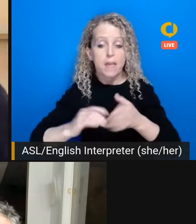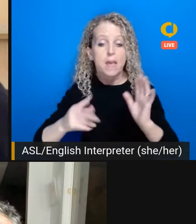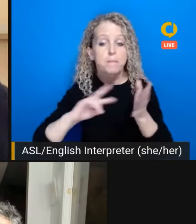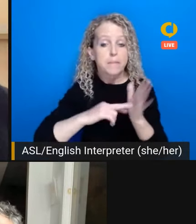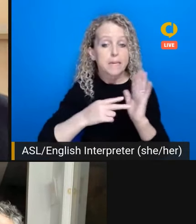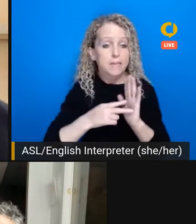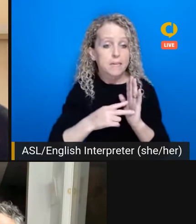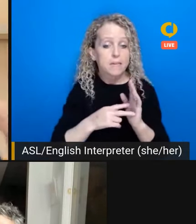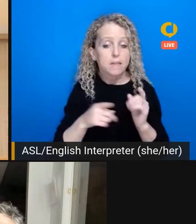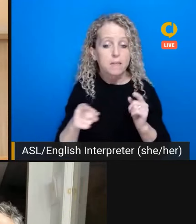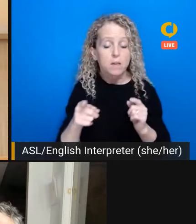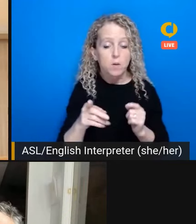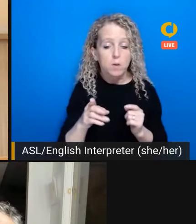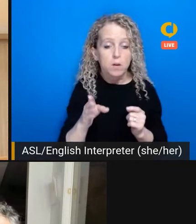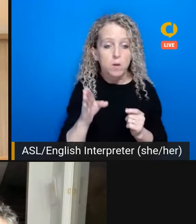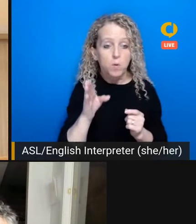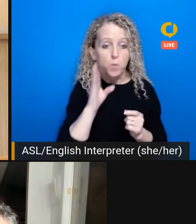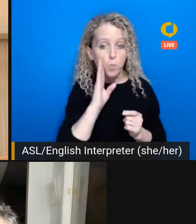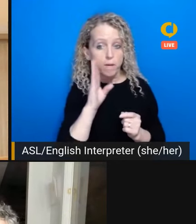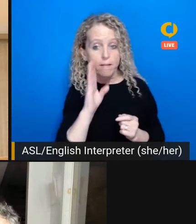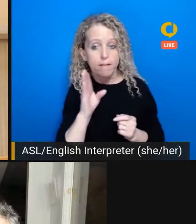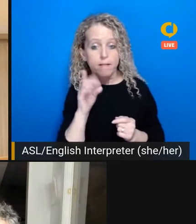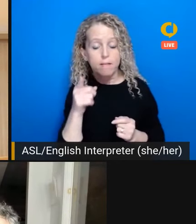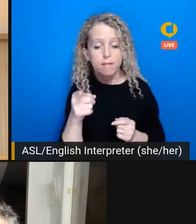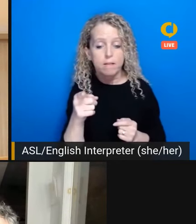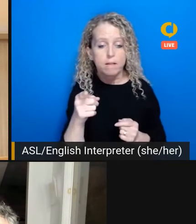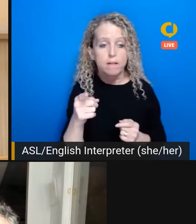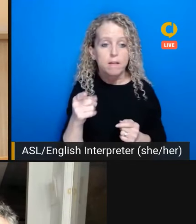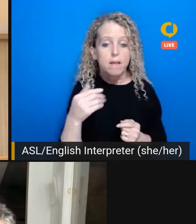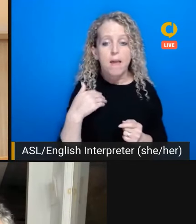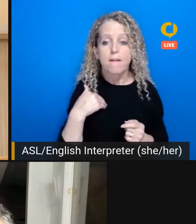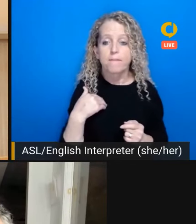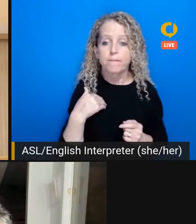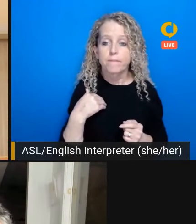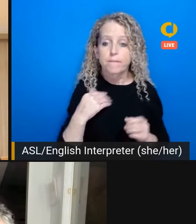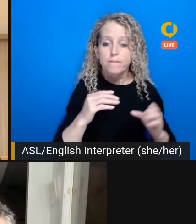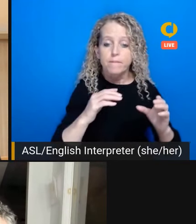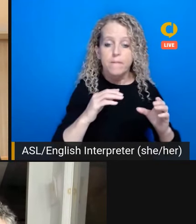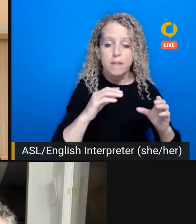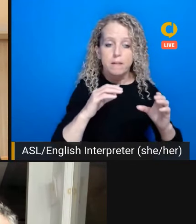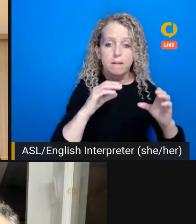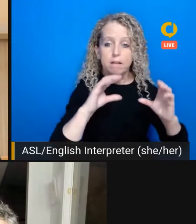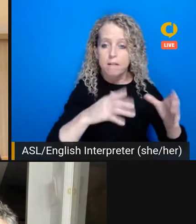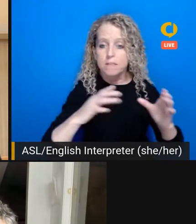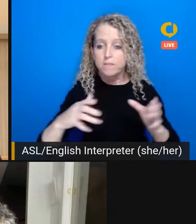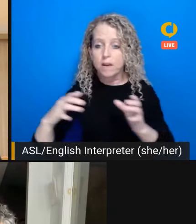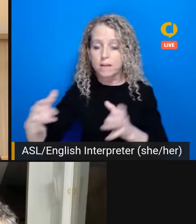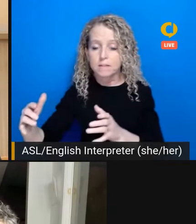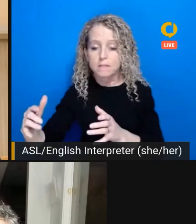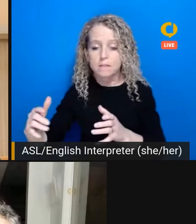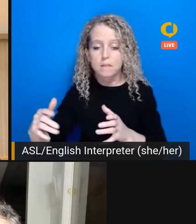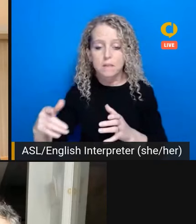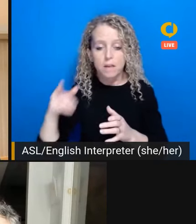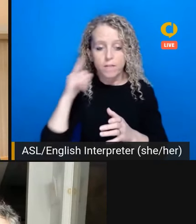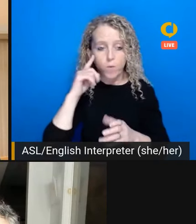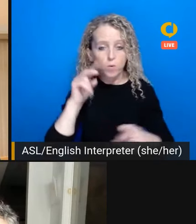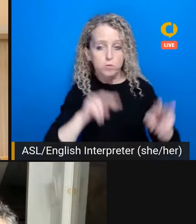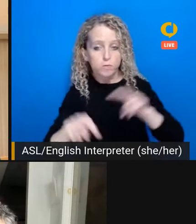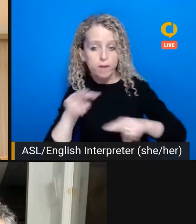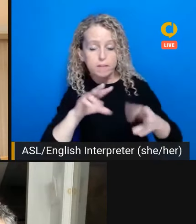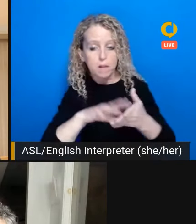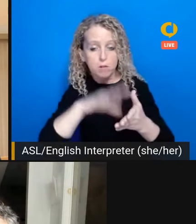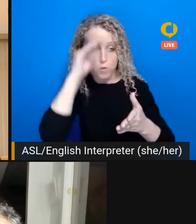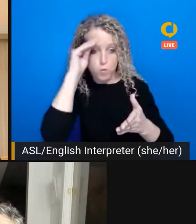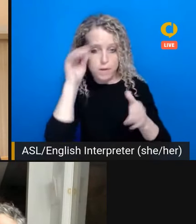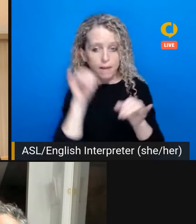handmade classifiers. They'll classify things for sort of trained, for supervised learning algorithms for